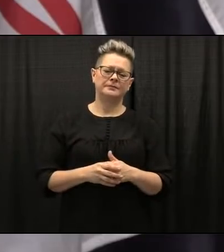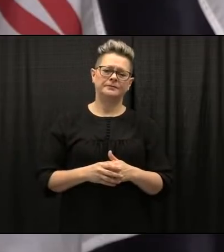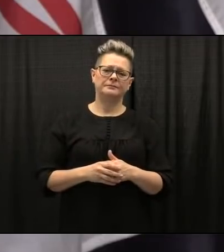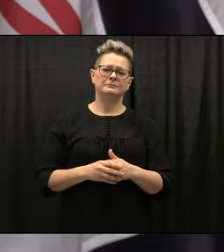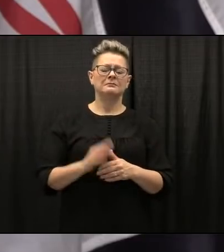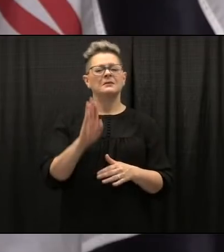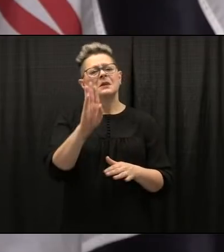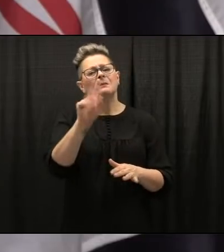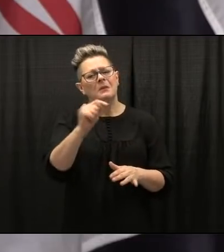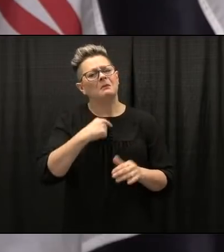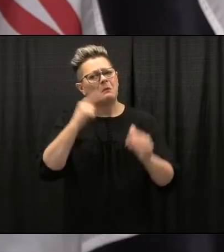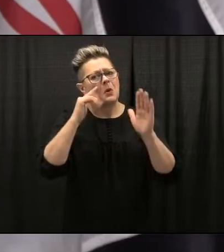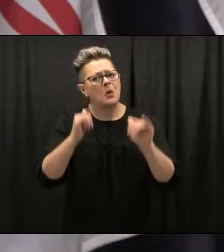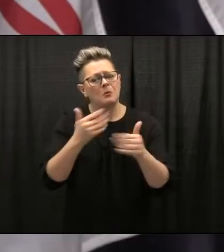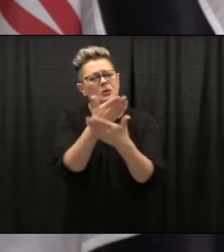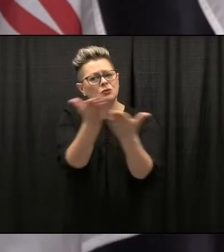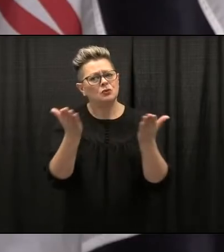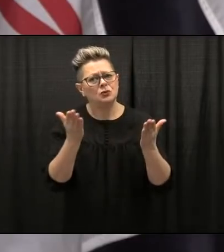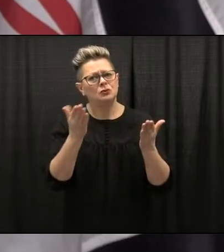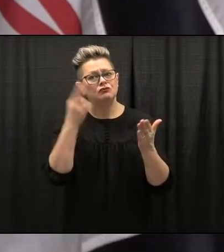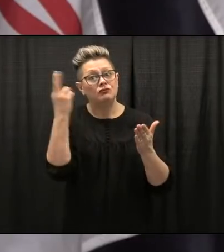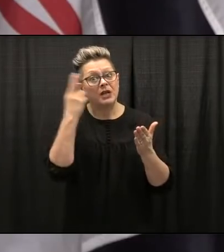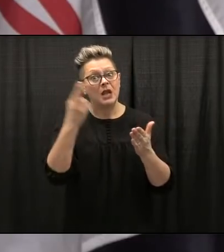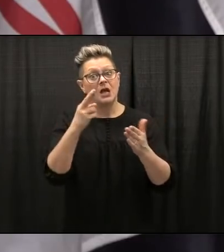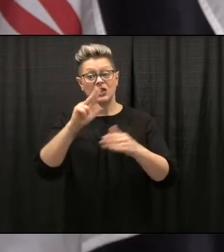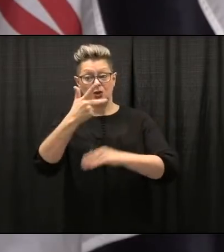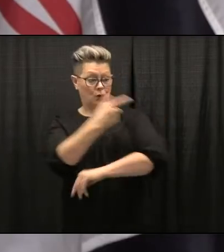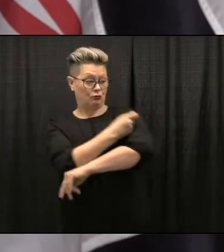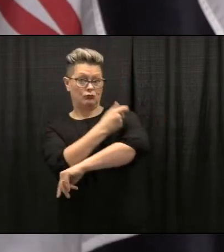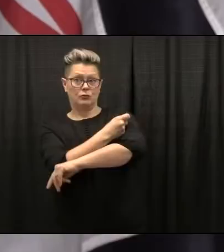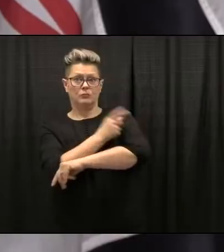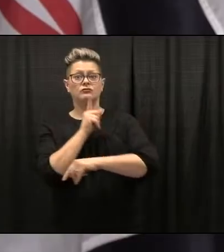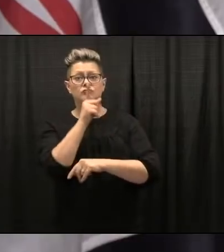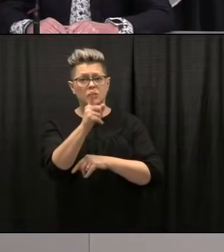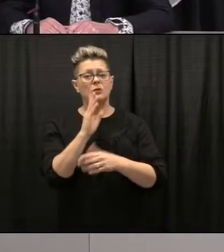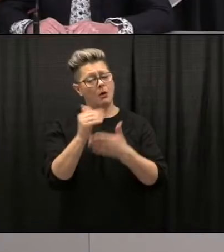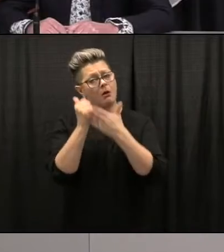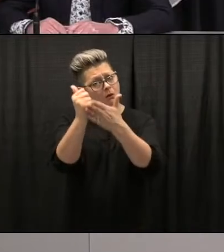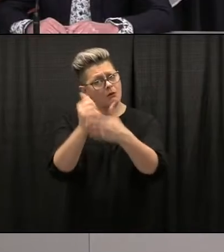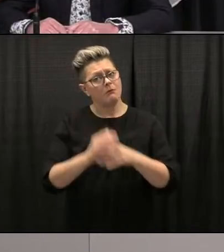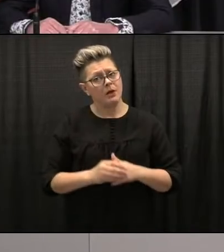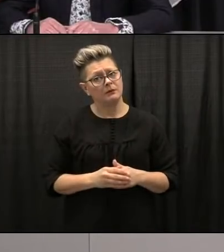I hope that people will start to realize now that the boosters really do make a difference.